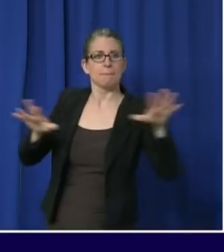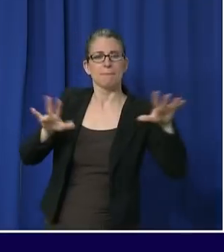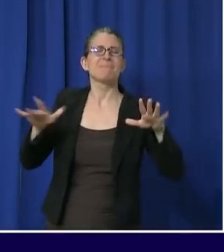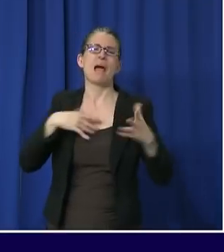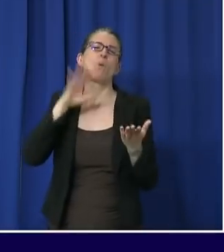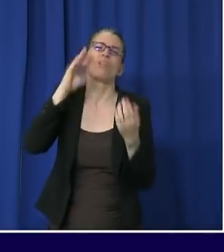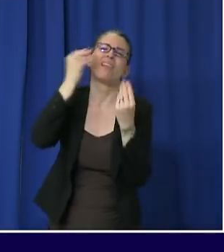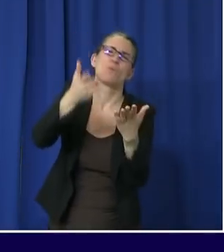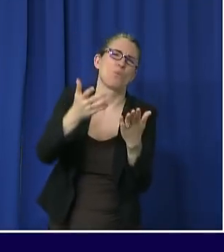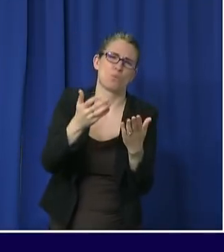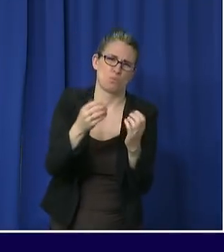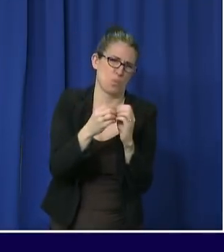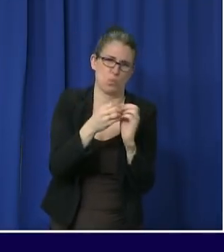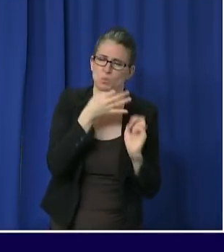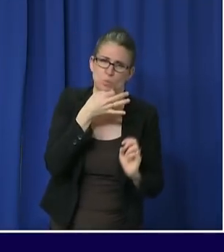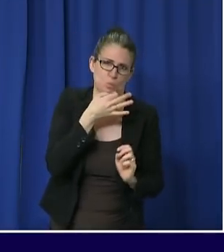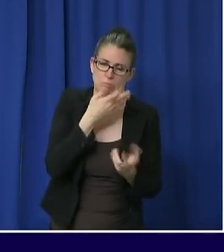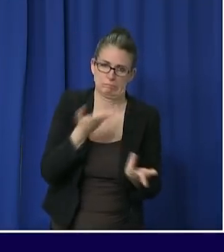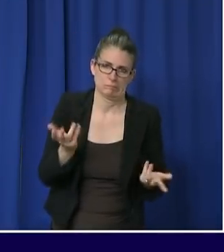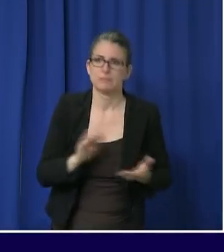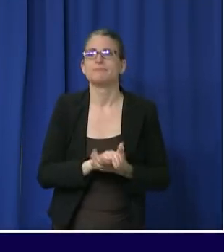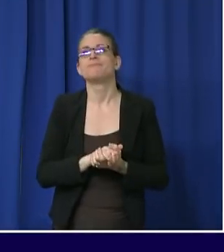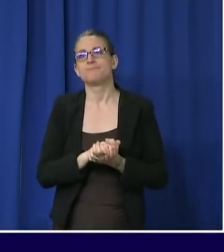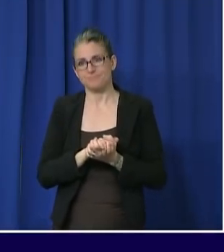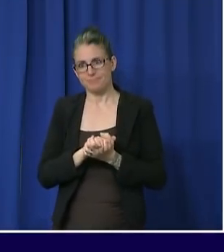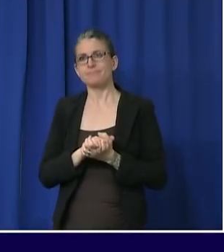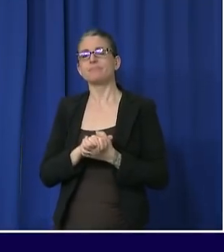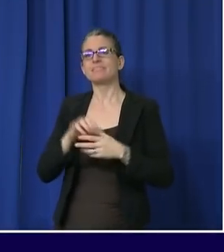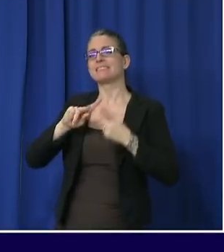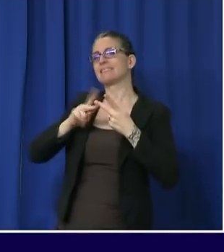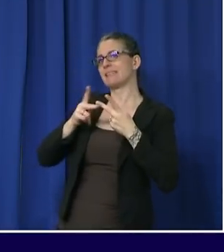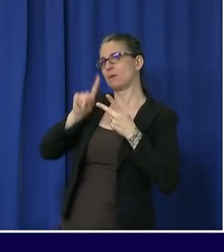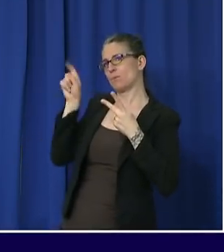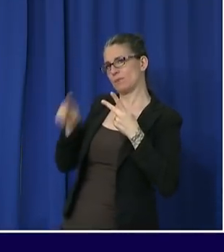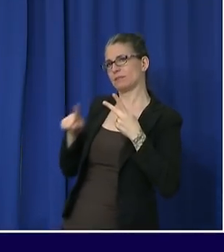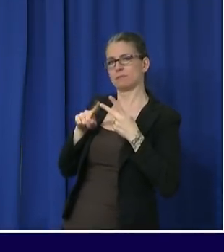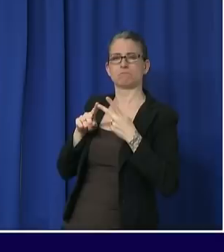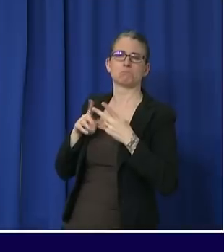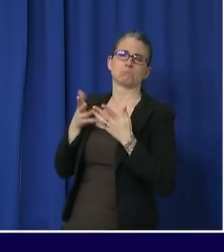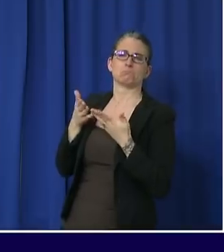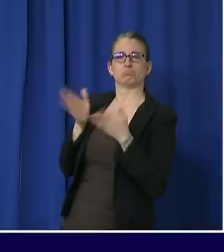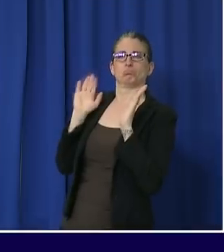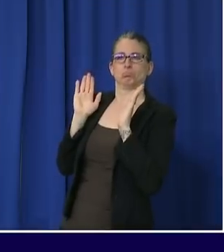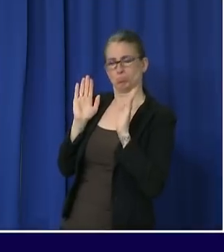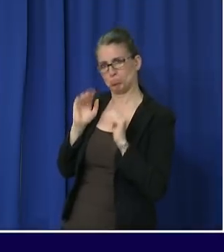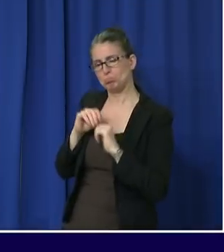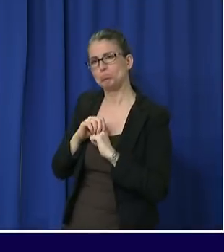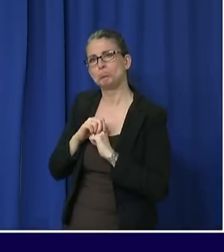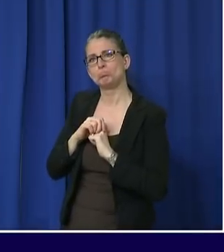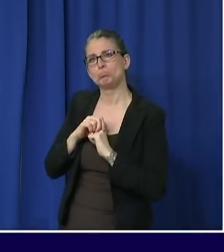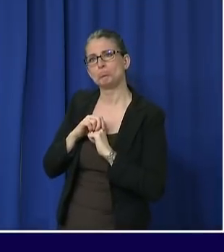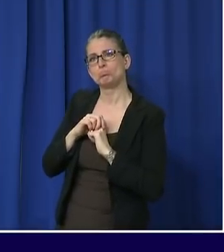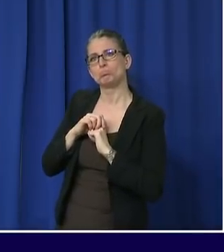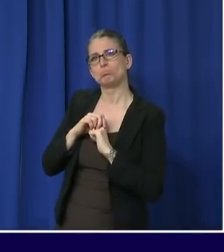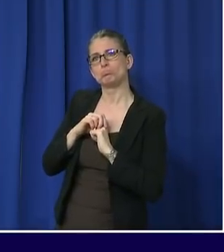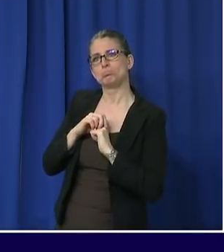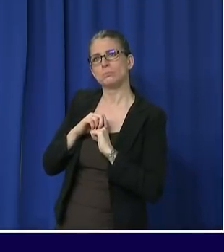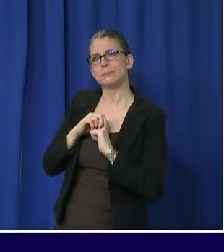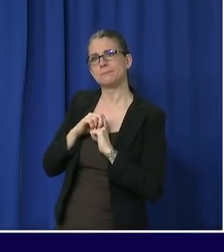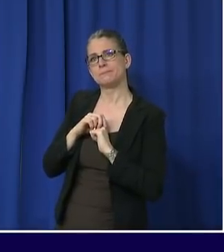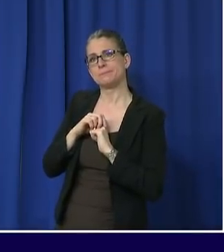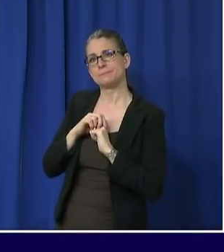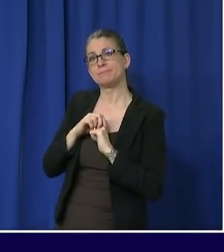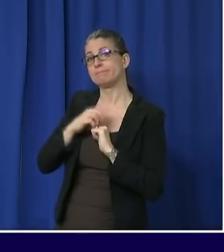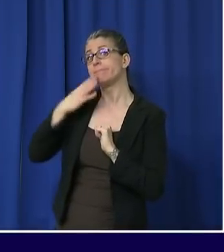Okay, great. And just another kind of general question, obviously taking a look at the active cases that we see every